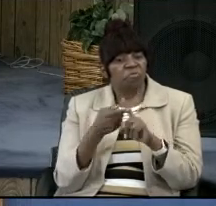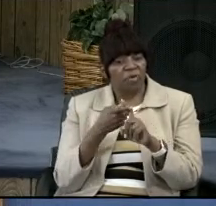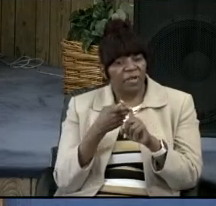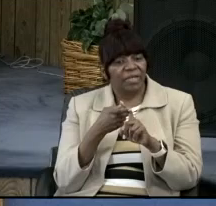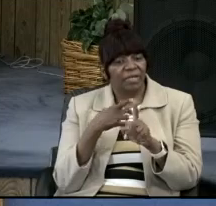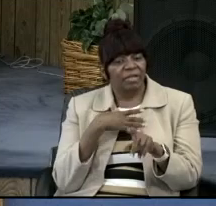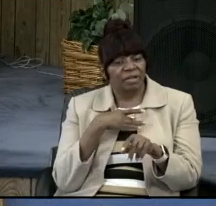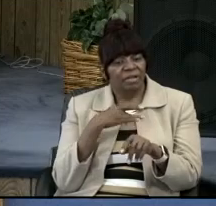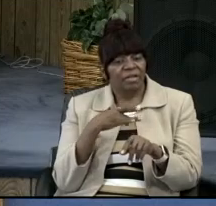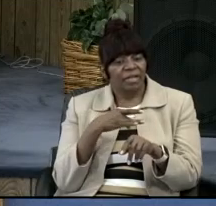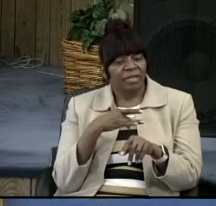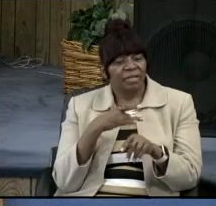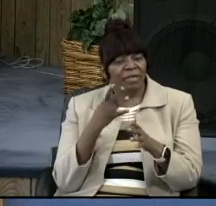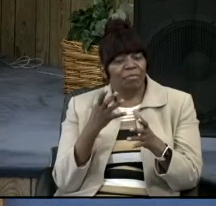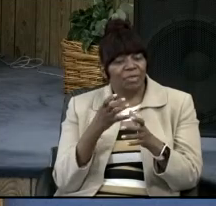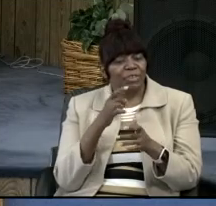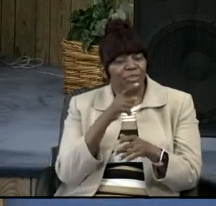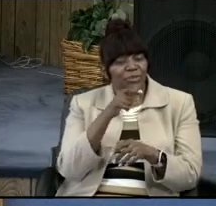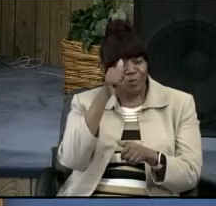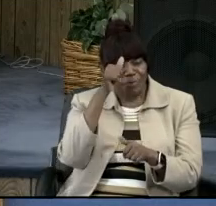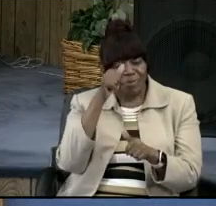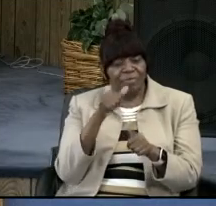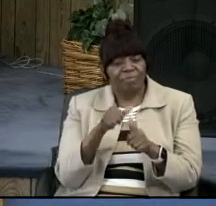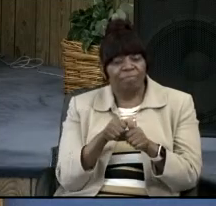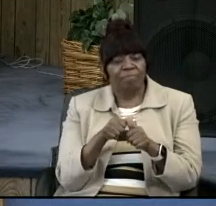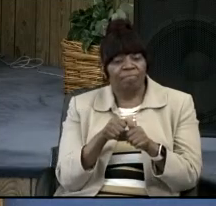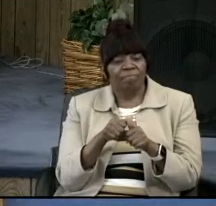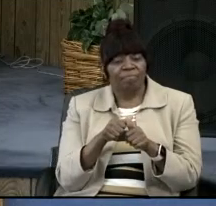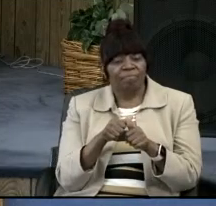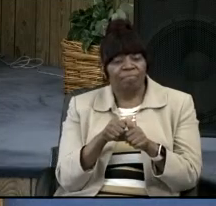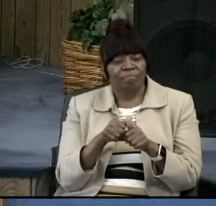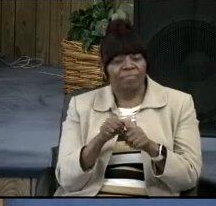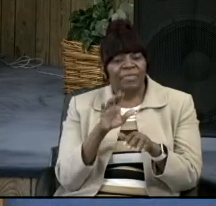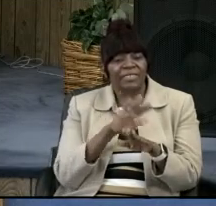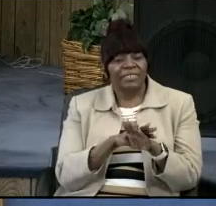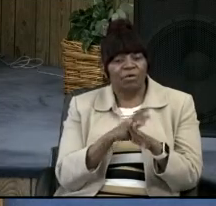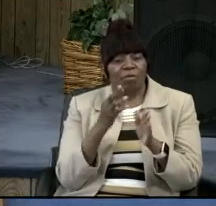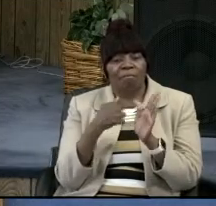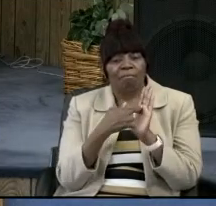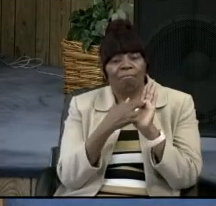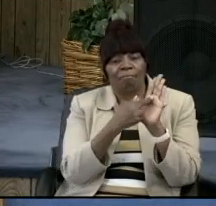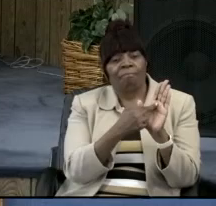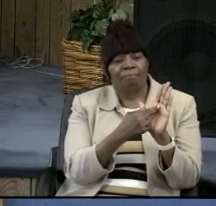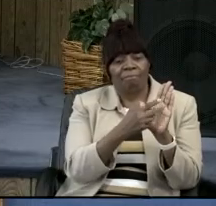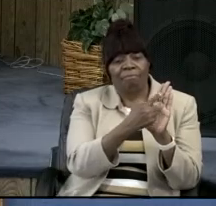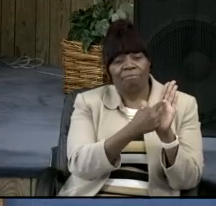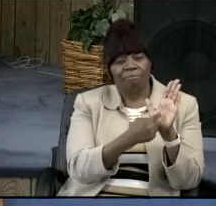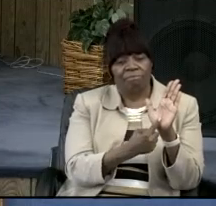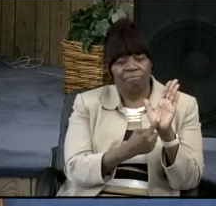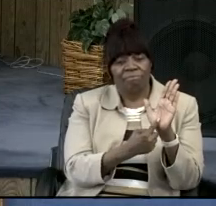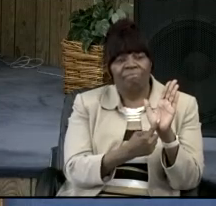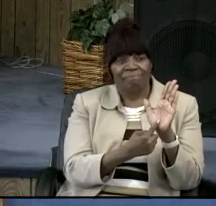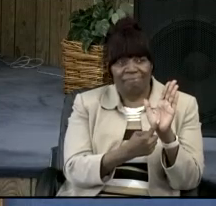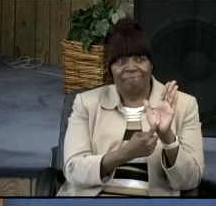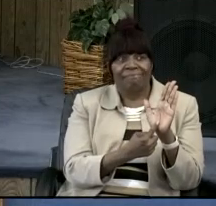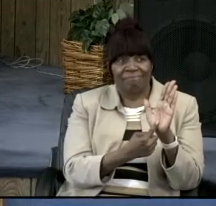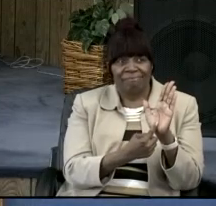to like me. But I want you to remember it's on the record. What record is